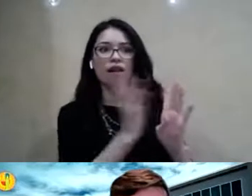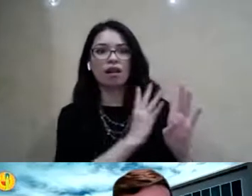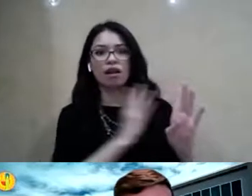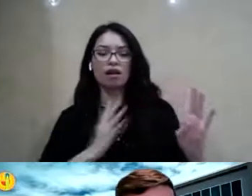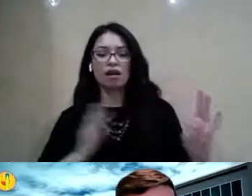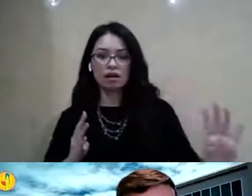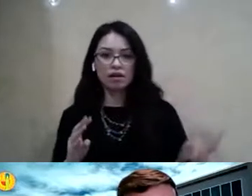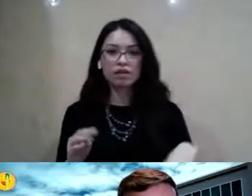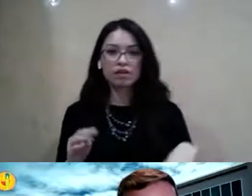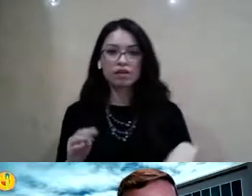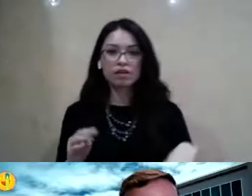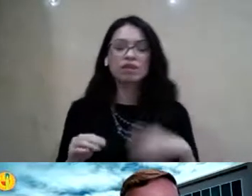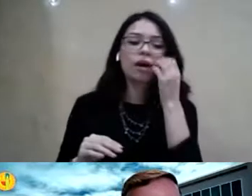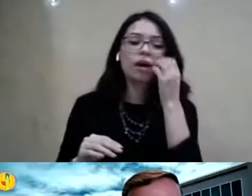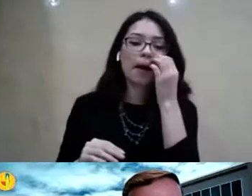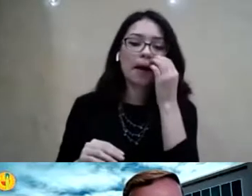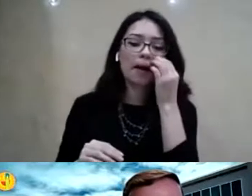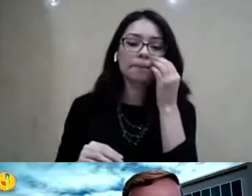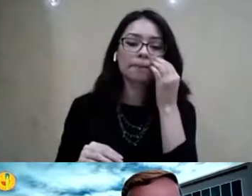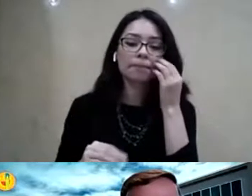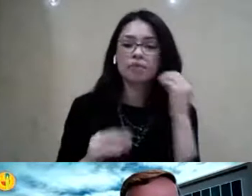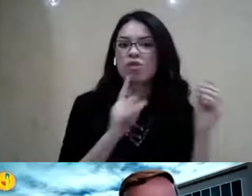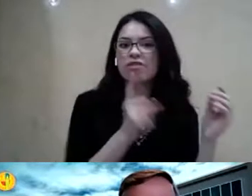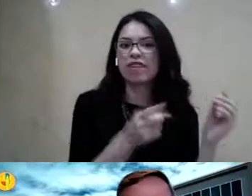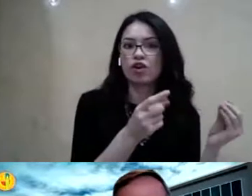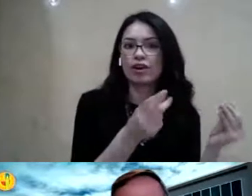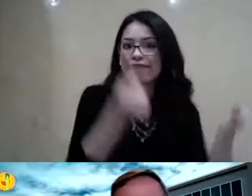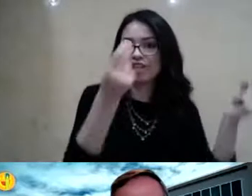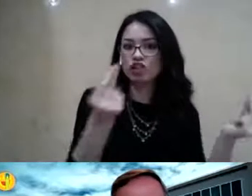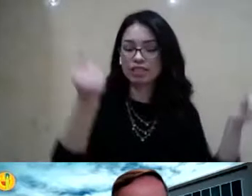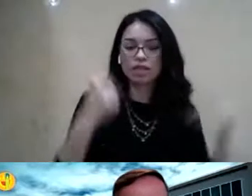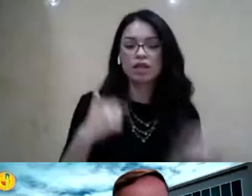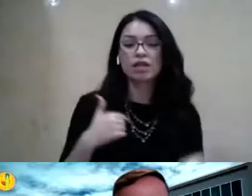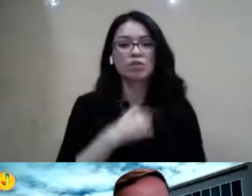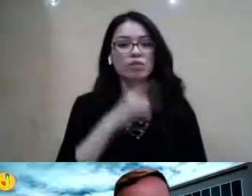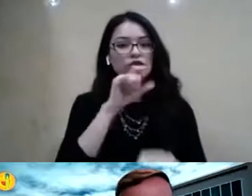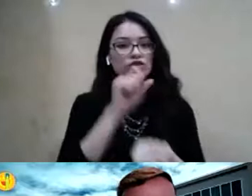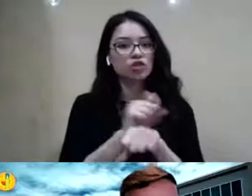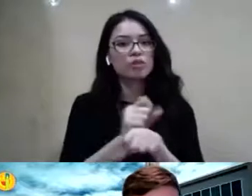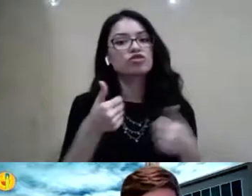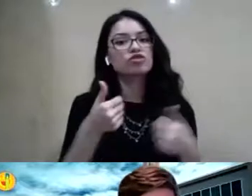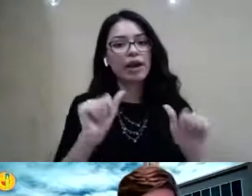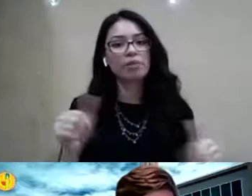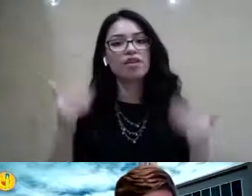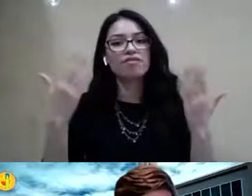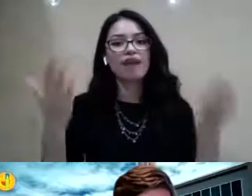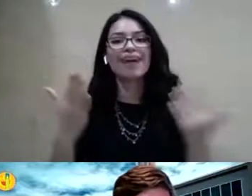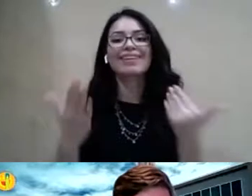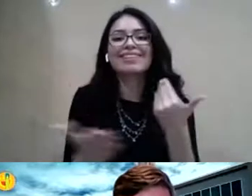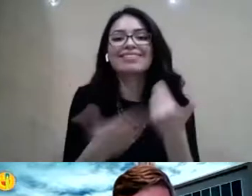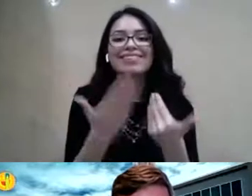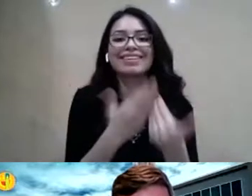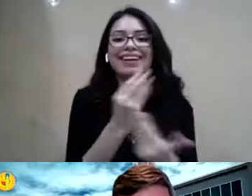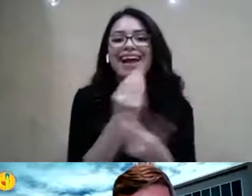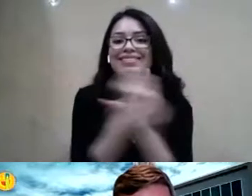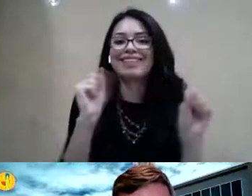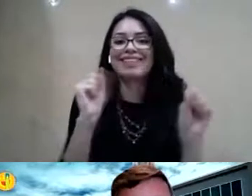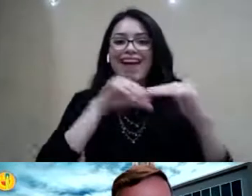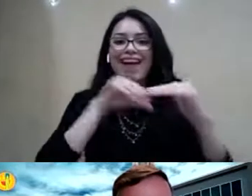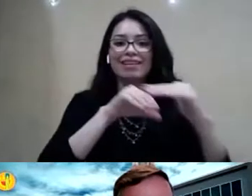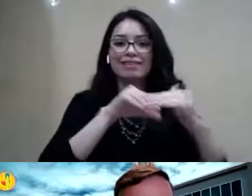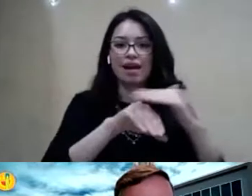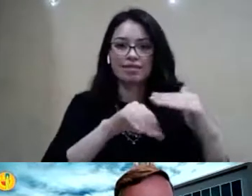purpose, we believe to truly provide convenient and safe access to so many of the families we serve, it should be closer to the